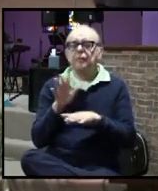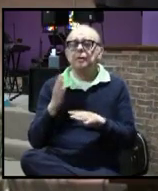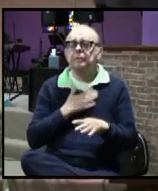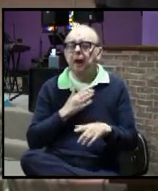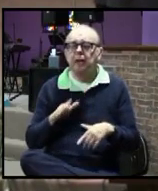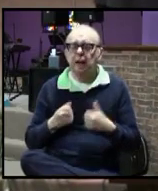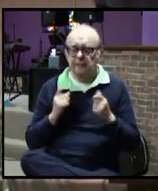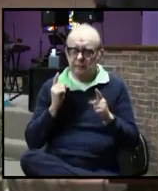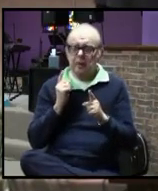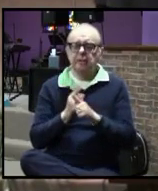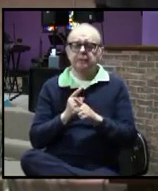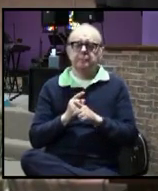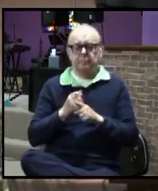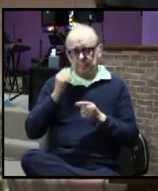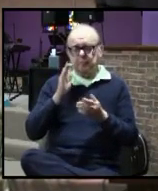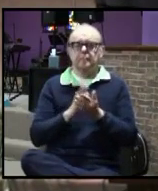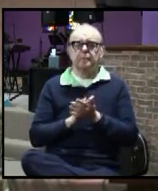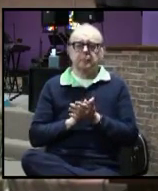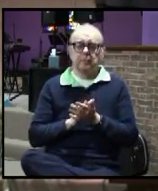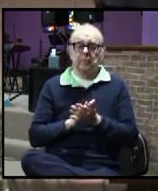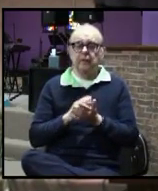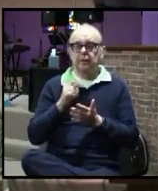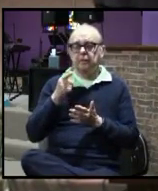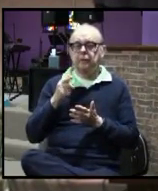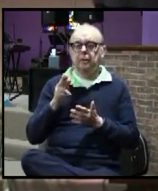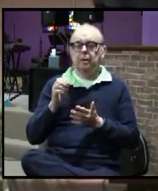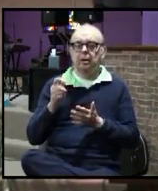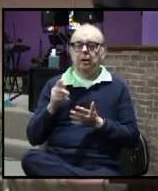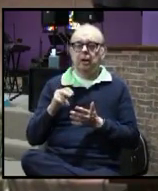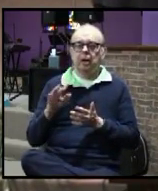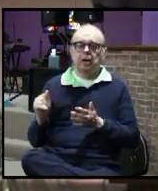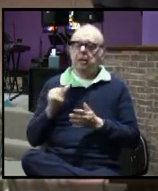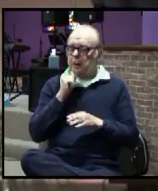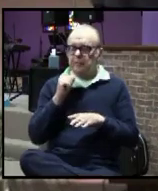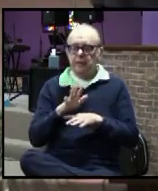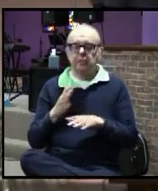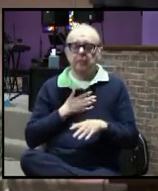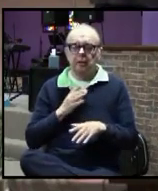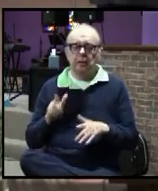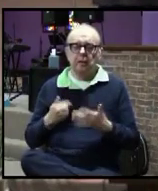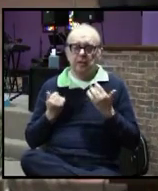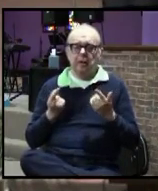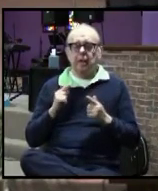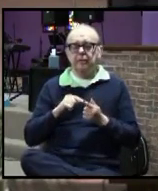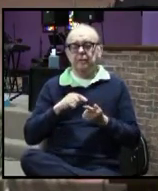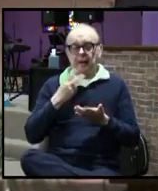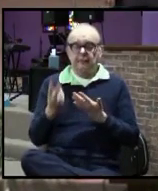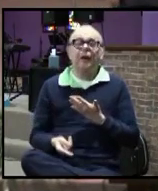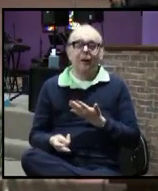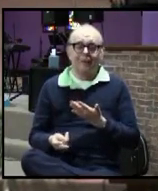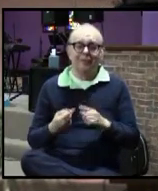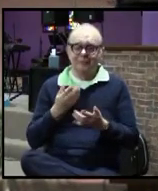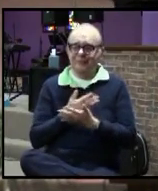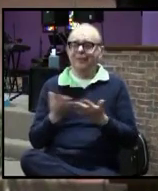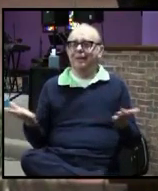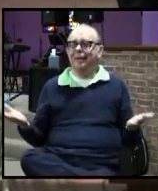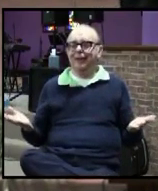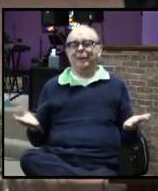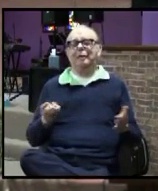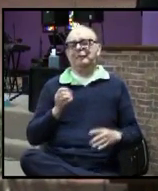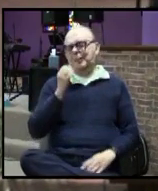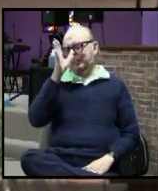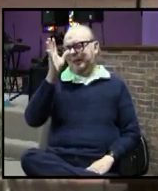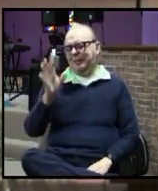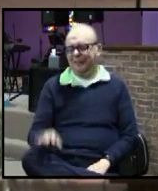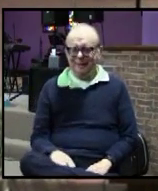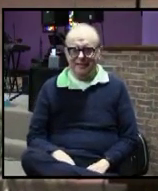life. Right? I believe in gravity, and gravity doesn't have any effect on my life until I fall off something. Right? I mean, other than that,